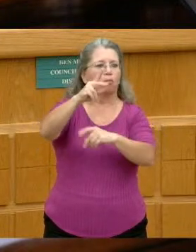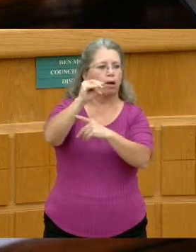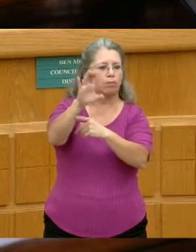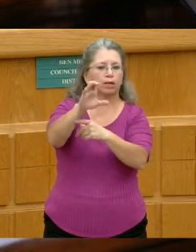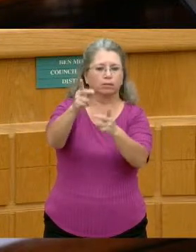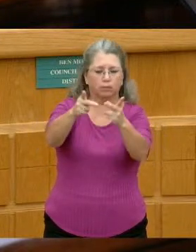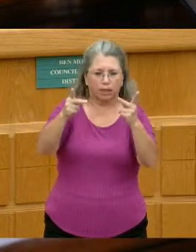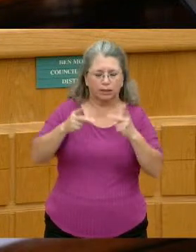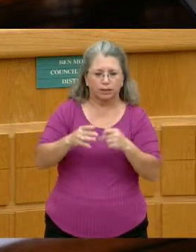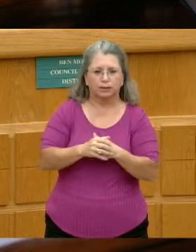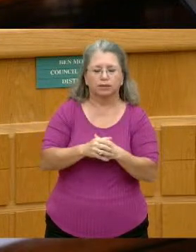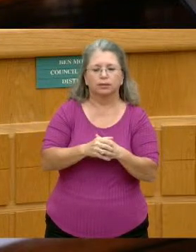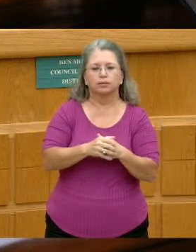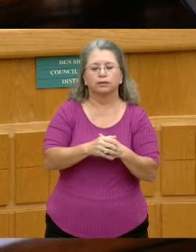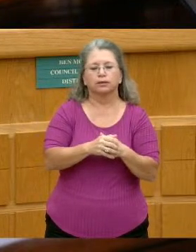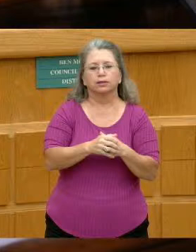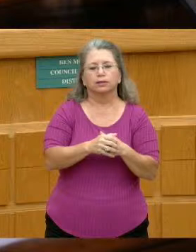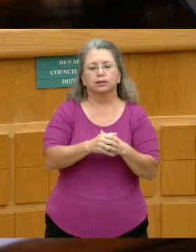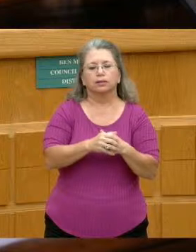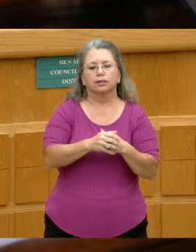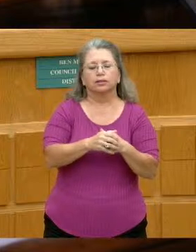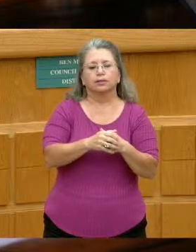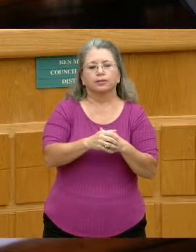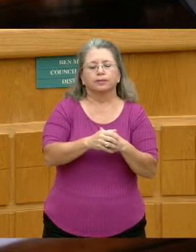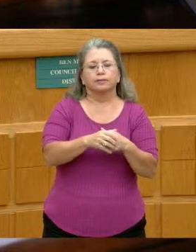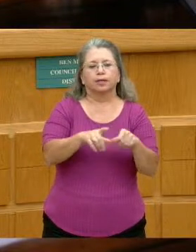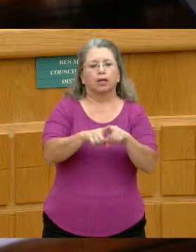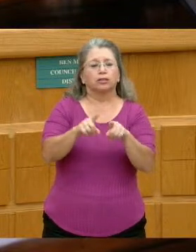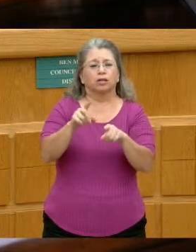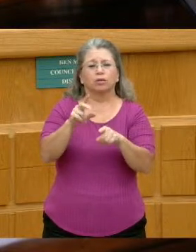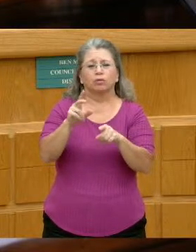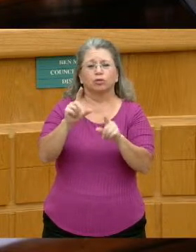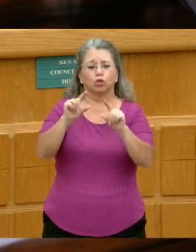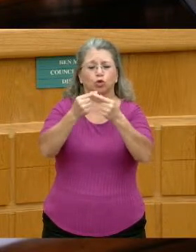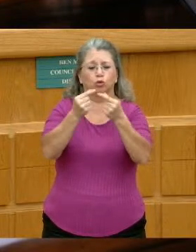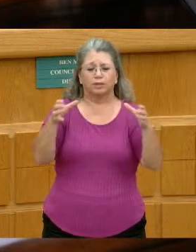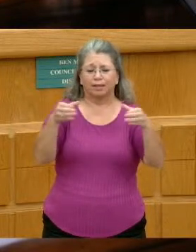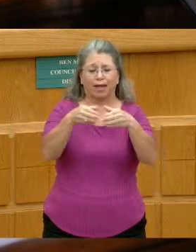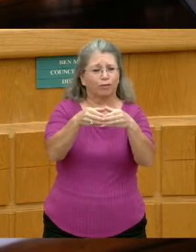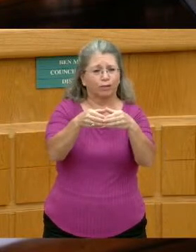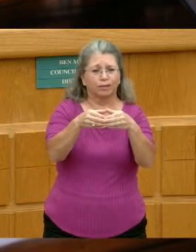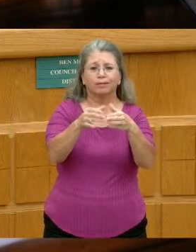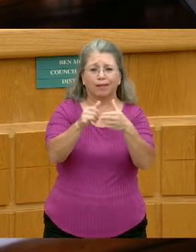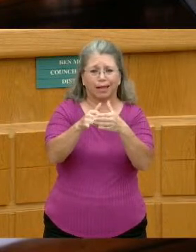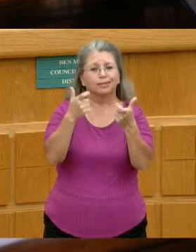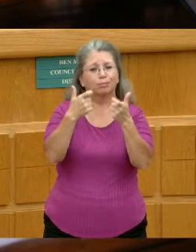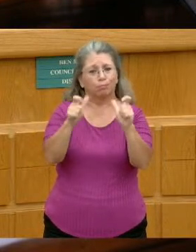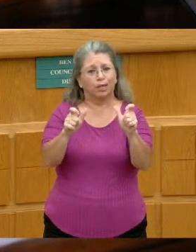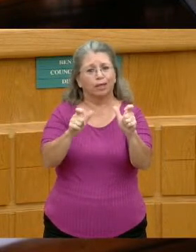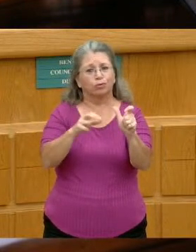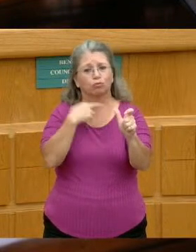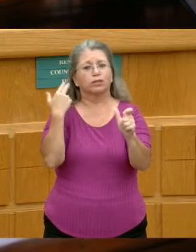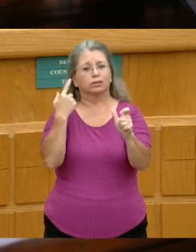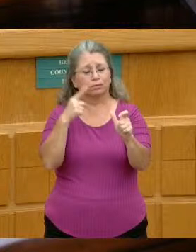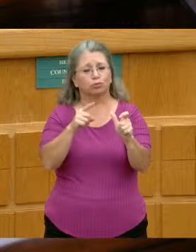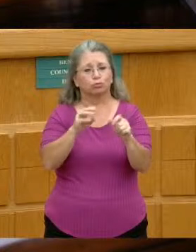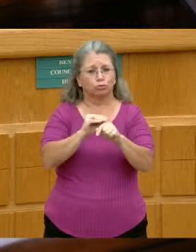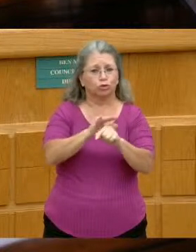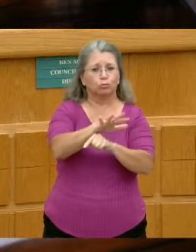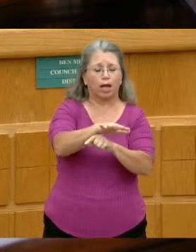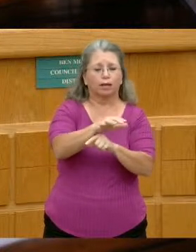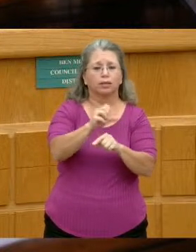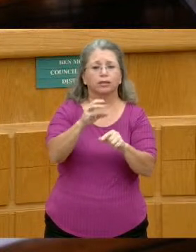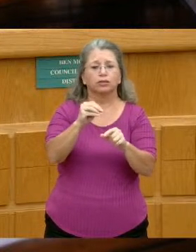clear contributor to the rise in COVID-19 cases. Restricting the size of group gatherings will slow the spread of the virus and